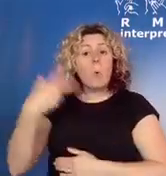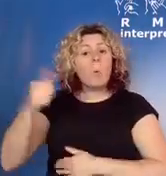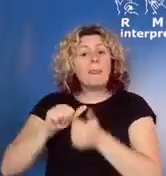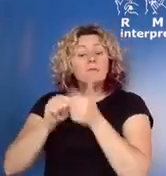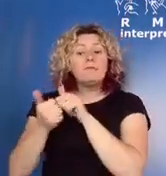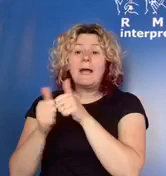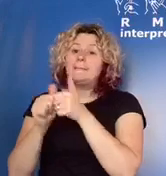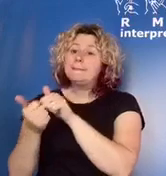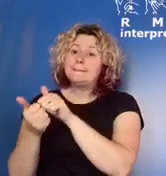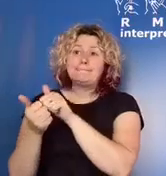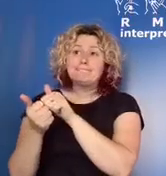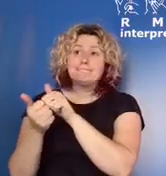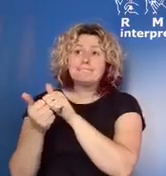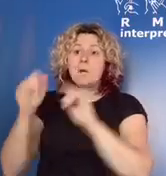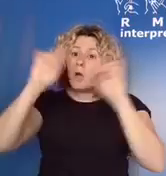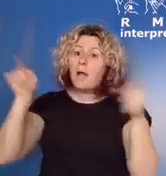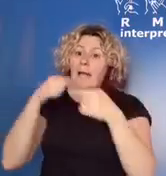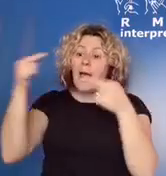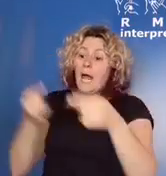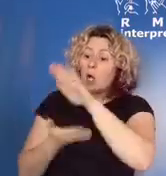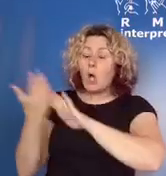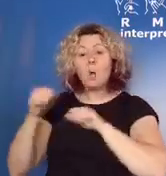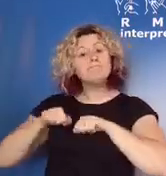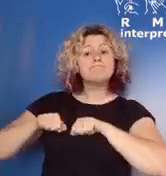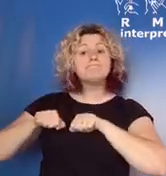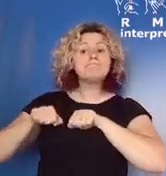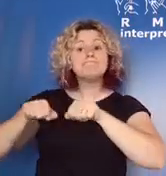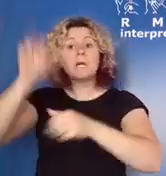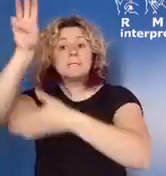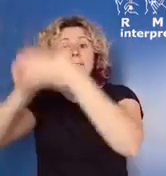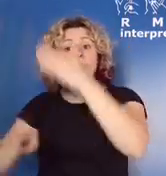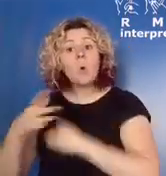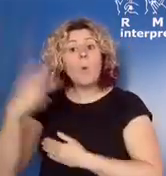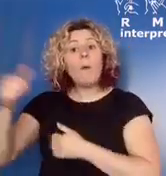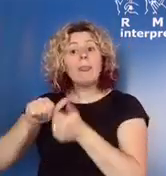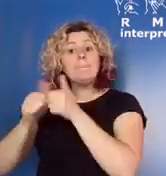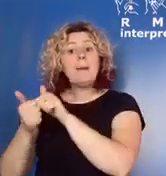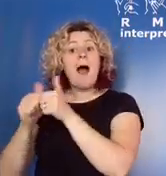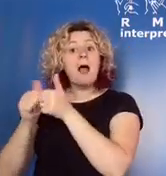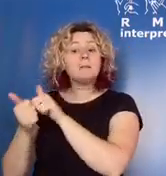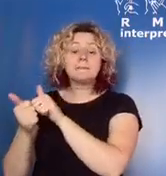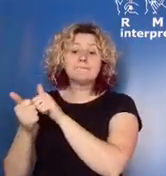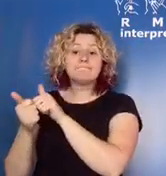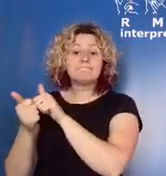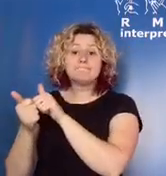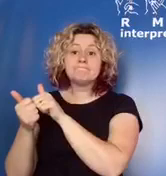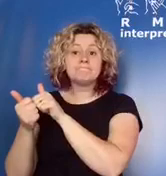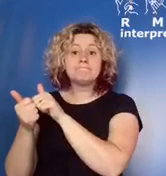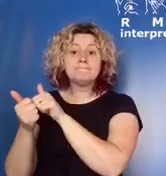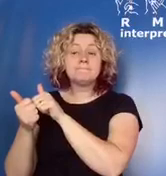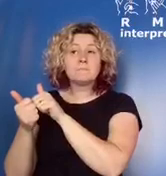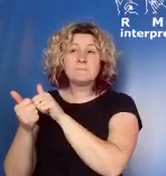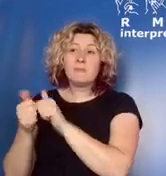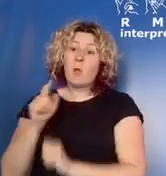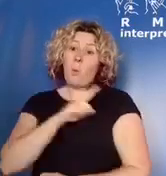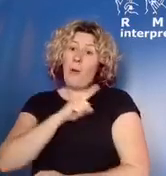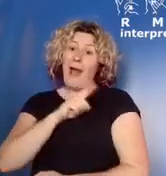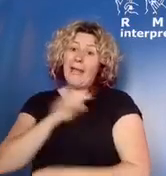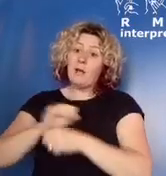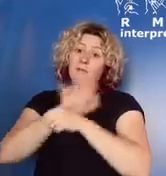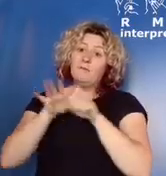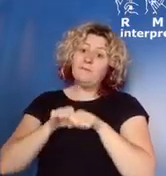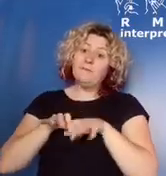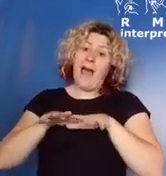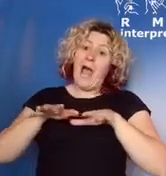pals. Oh, you canny go to Tesco's with your pals. And it's all